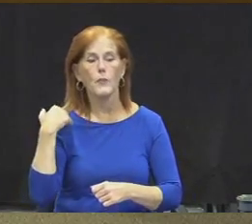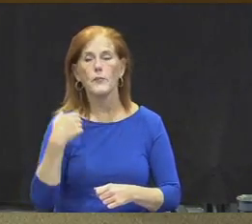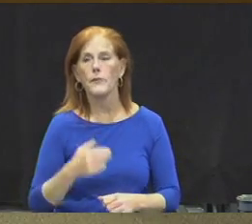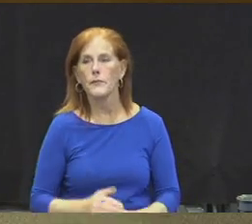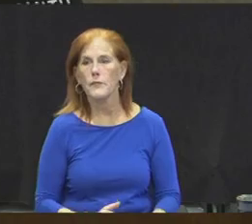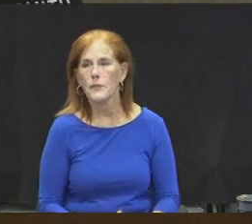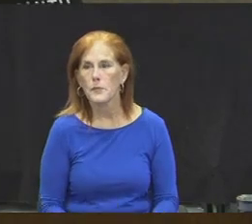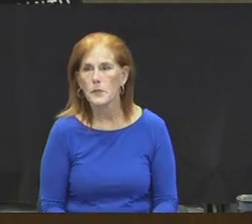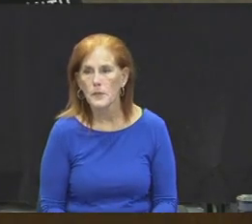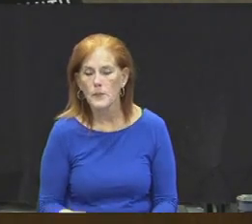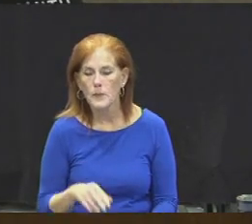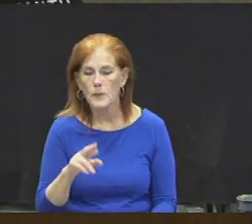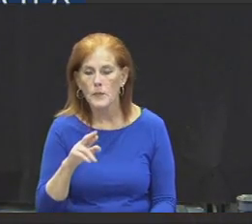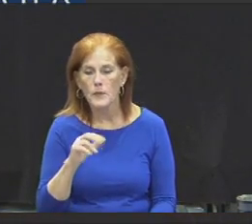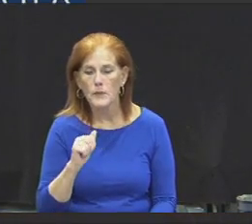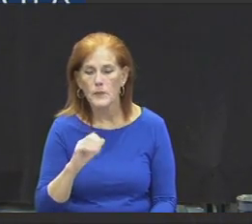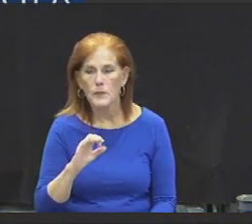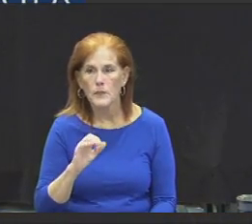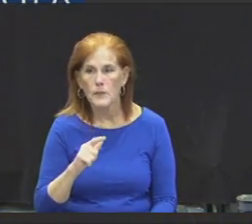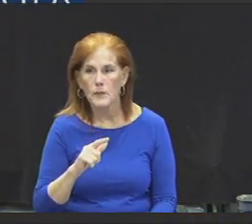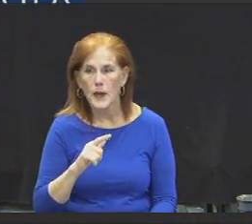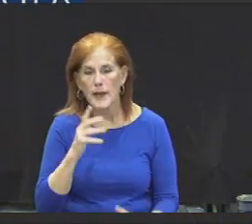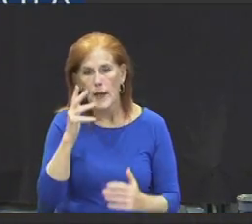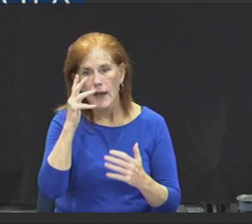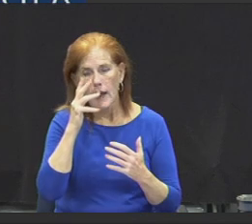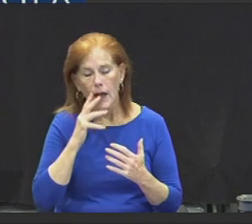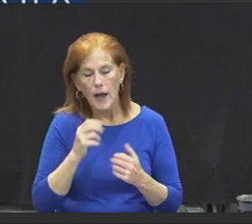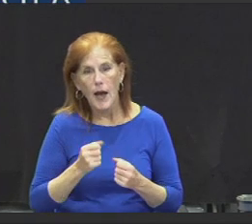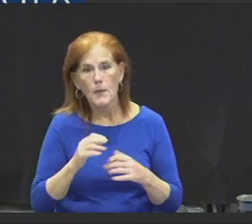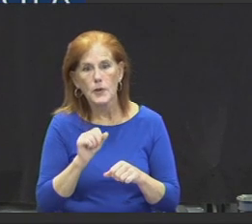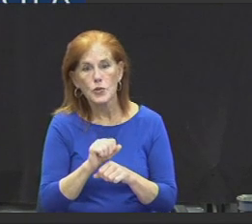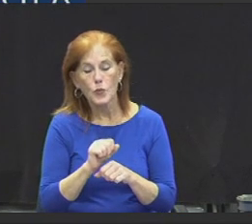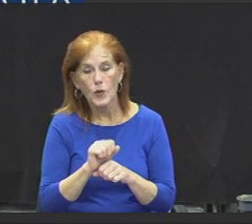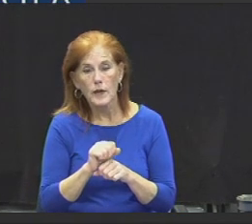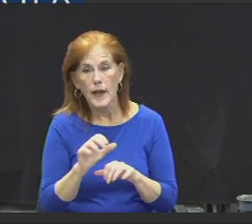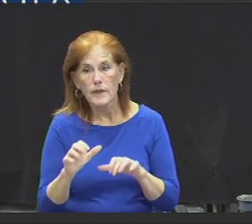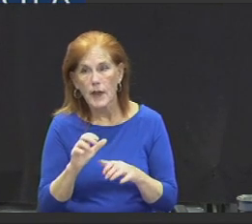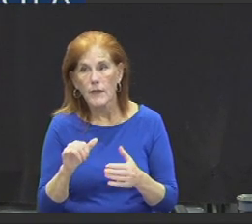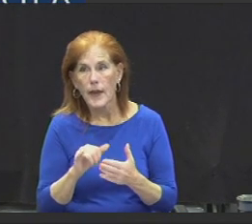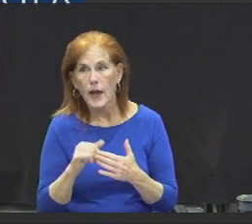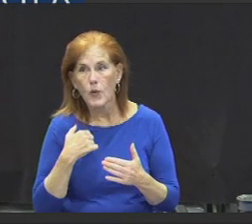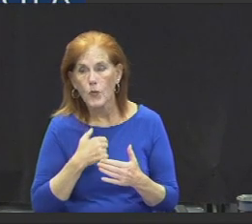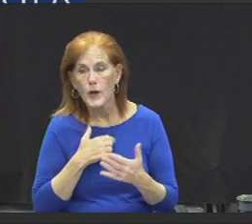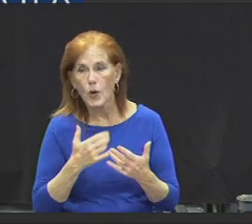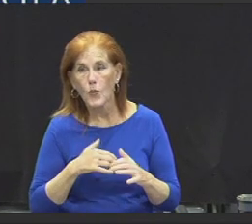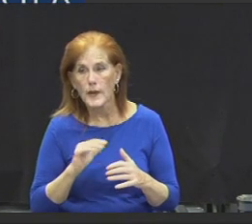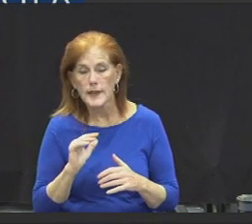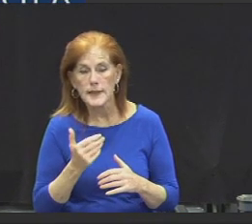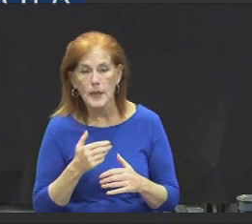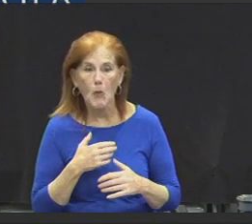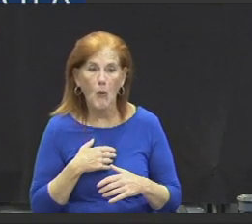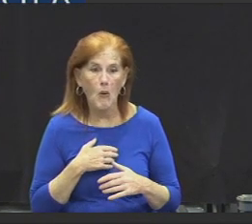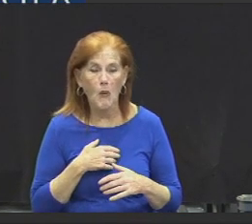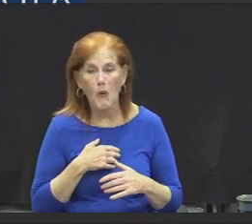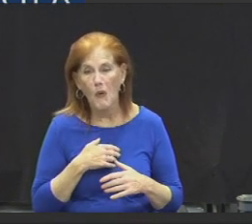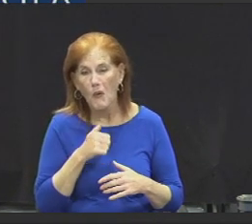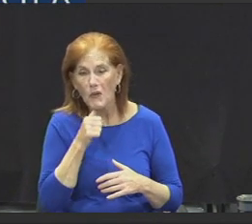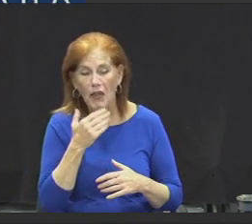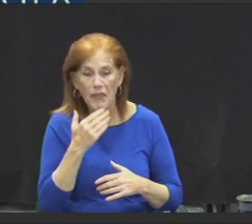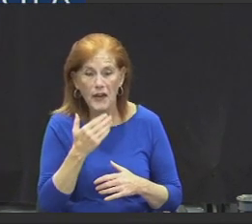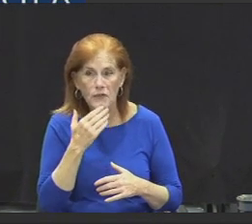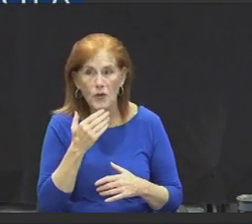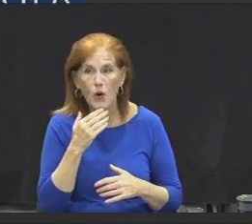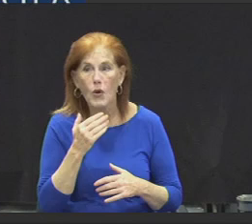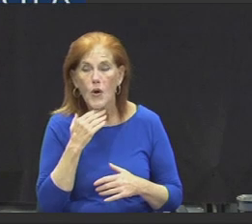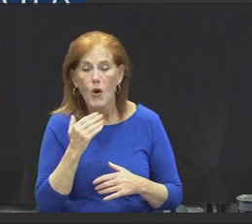Because yeah, it's unfortunate when you see how much work they have put into this for sure, and you don't want to seem, like ungrateful or like we're